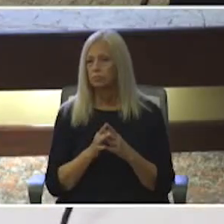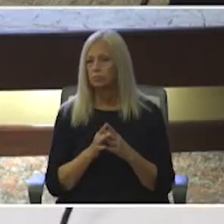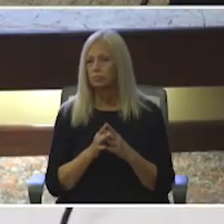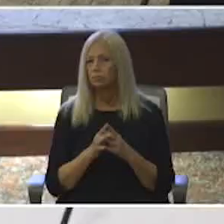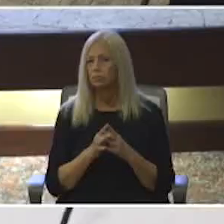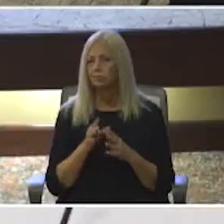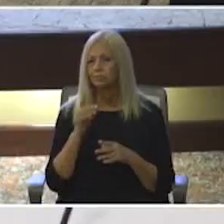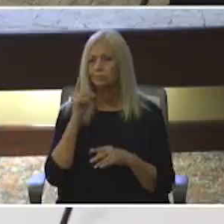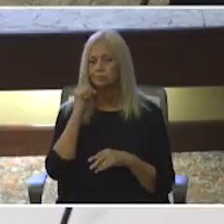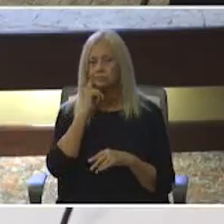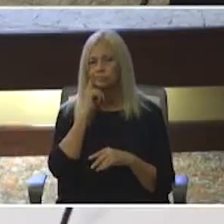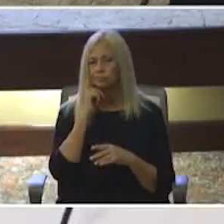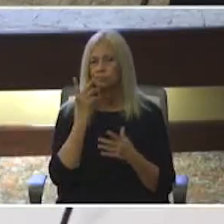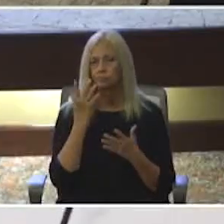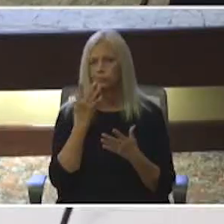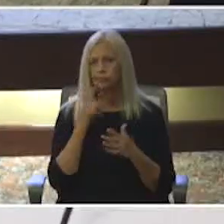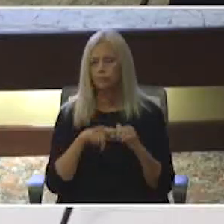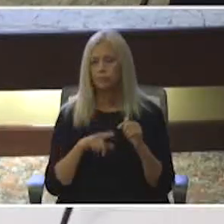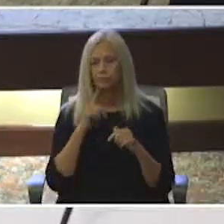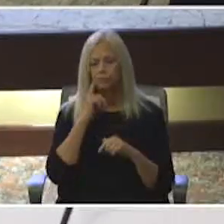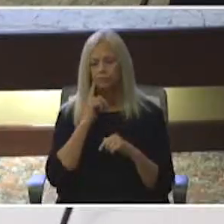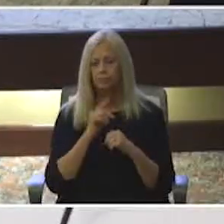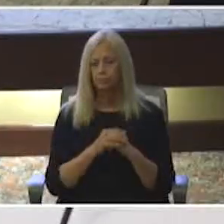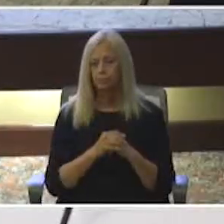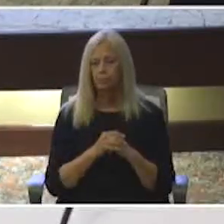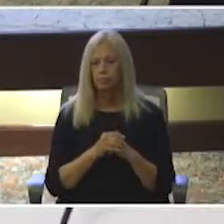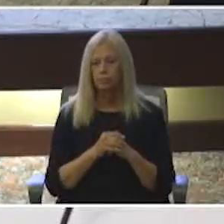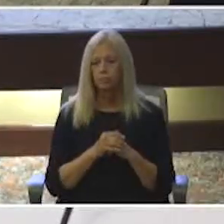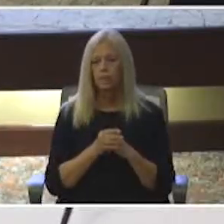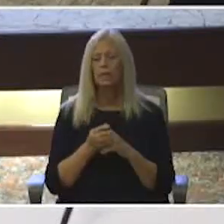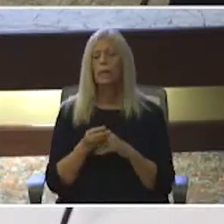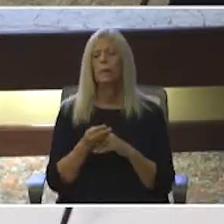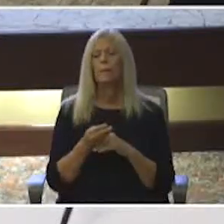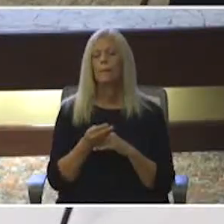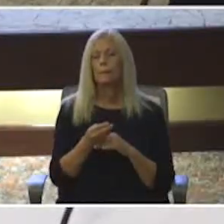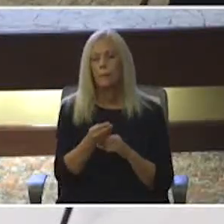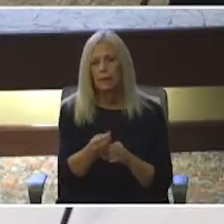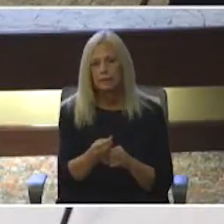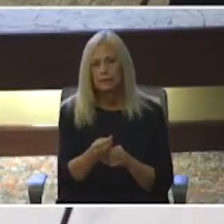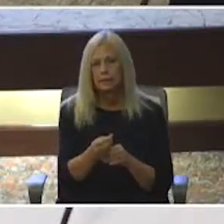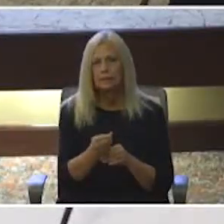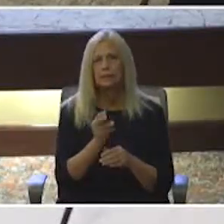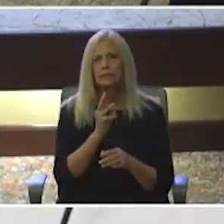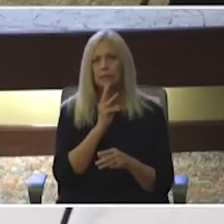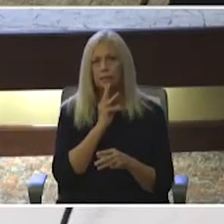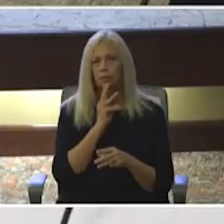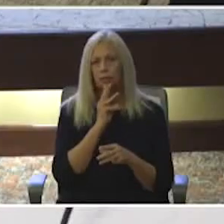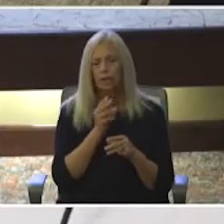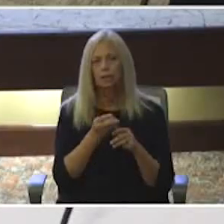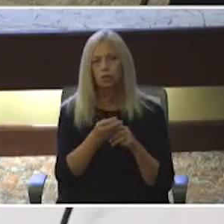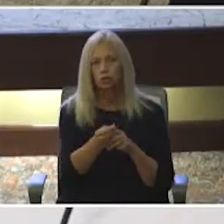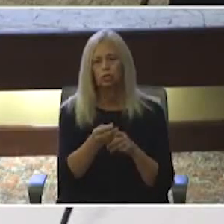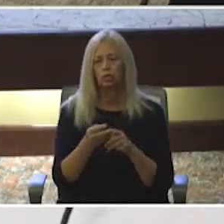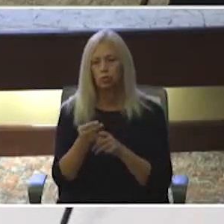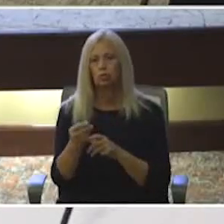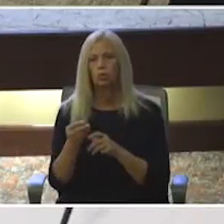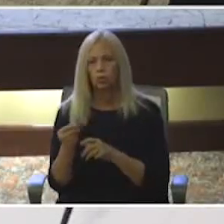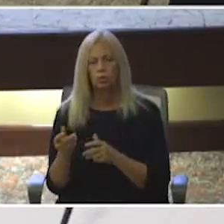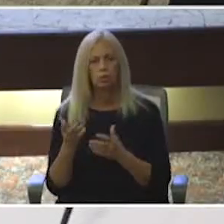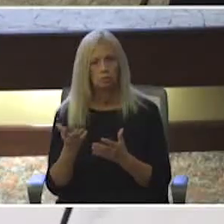That's a tough question. Oh, well, Planting and irrigation dollars really changed quite a bit over the last